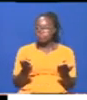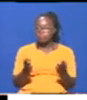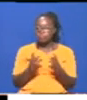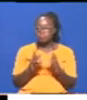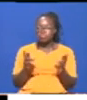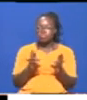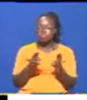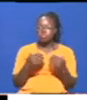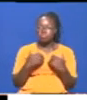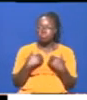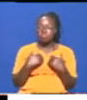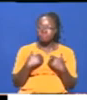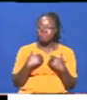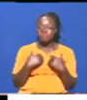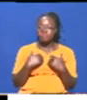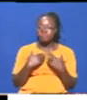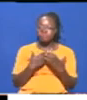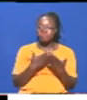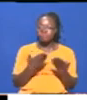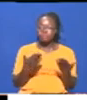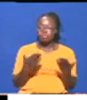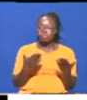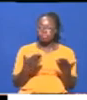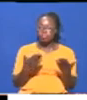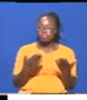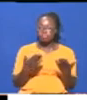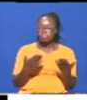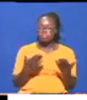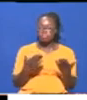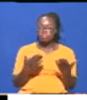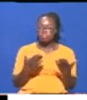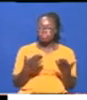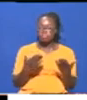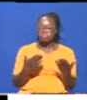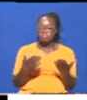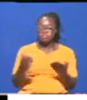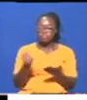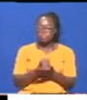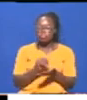in our setup. So, but we will be recruiting more.